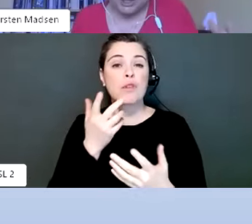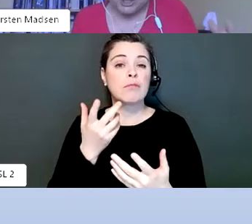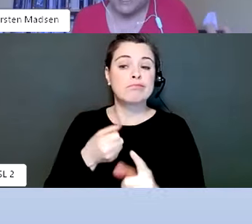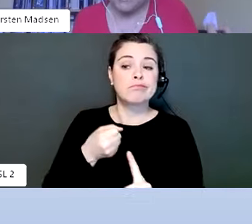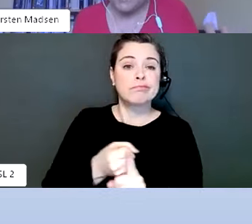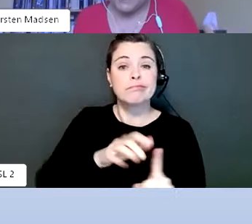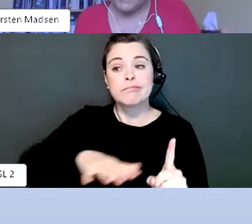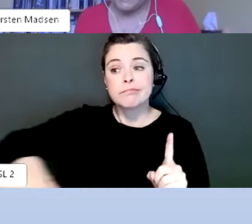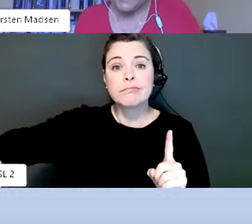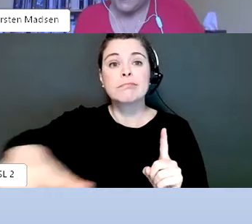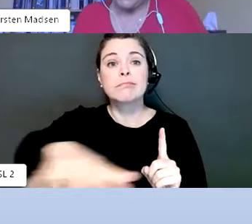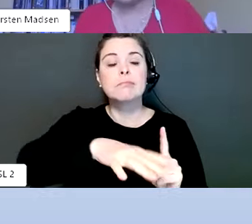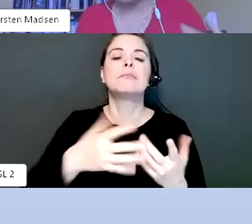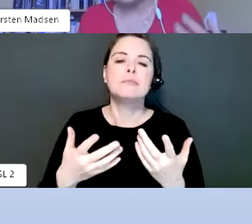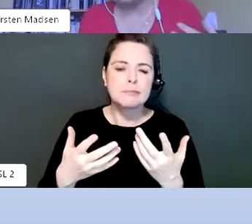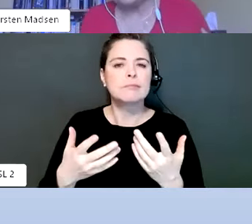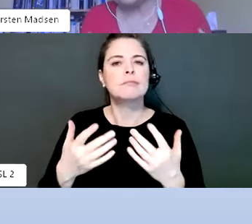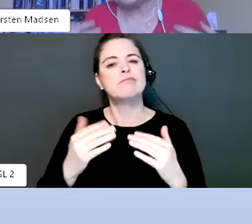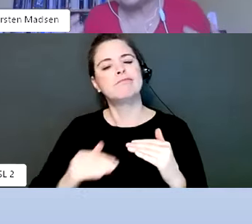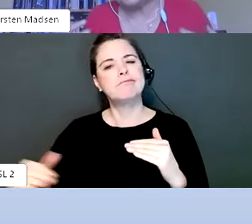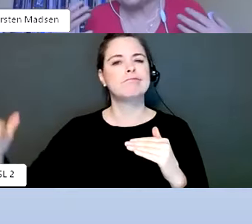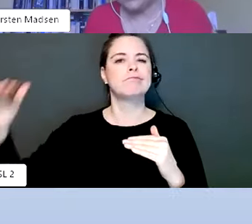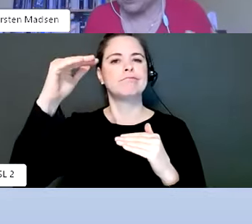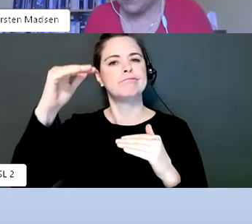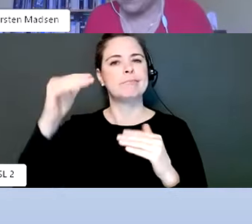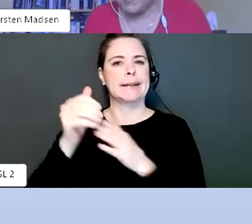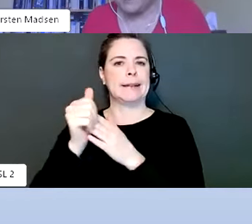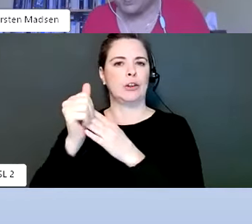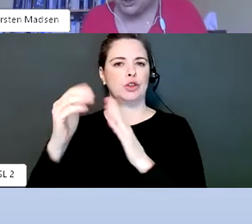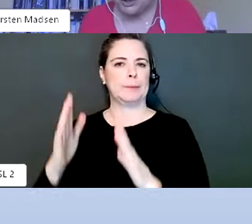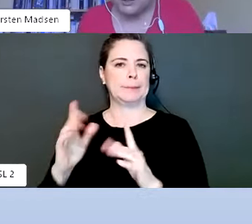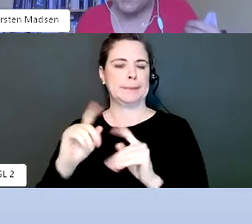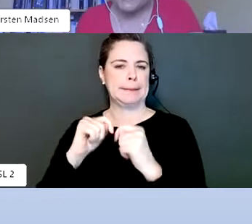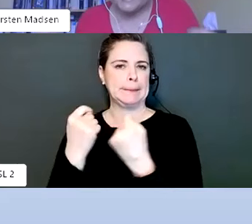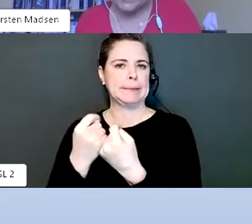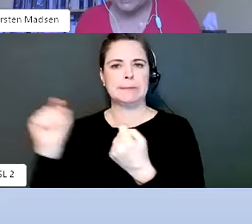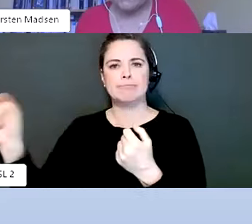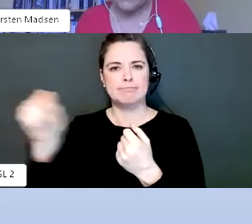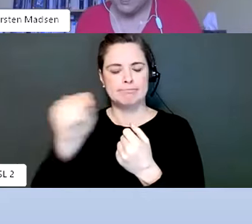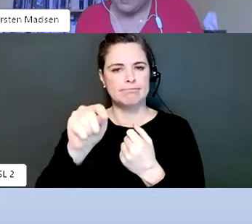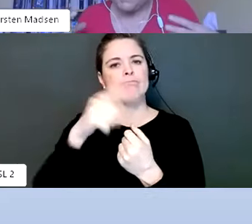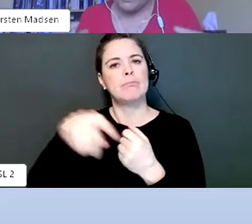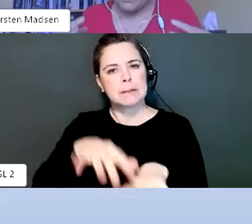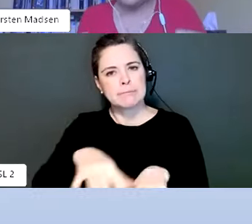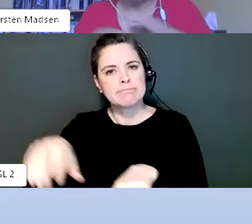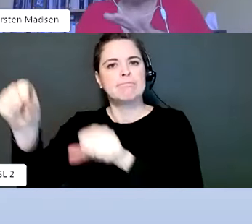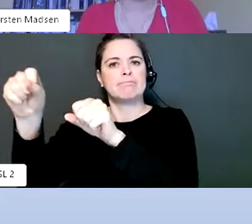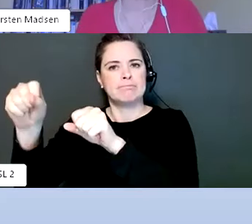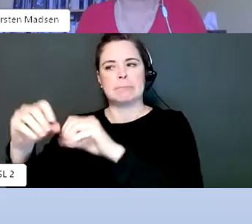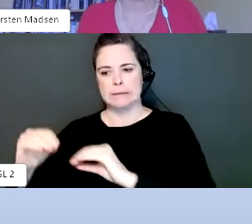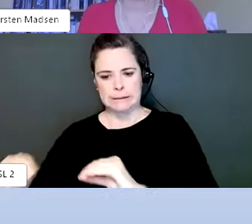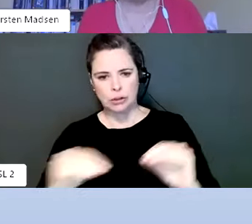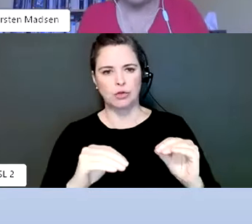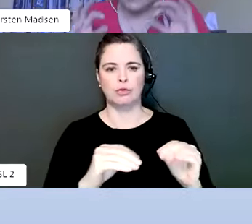leadership teams, because it's really important that the senior leadership teams encourage this initiative, because our